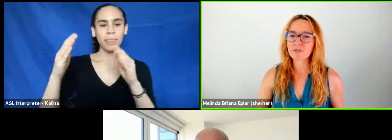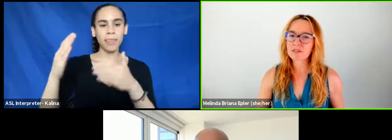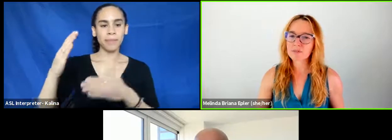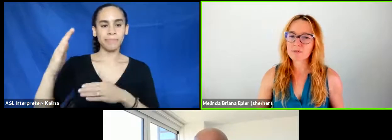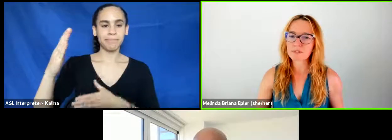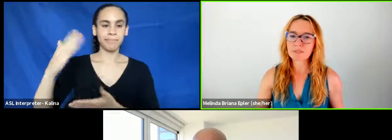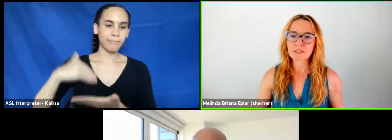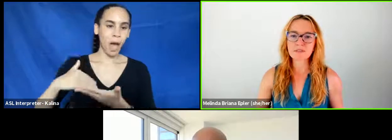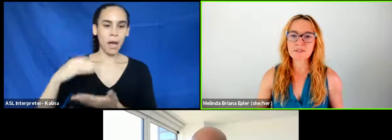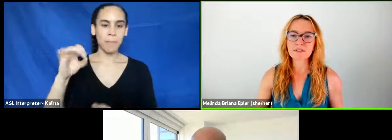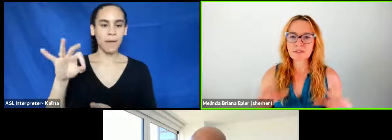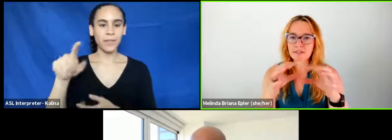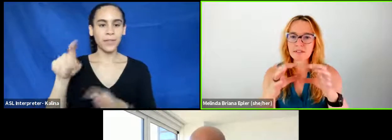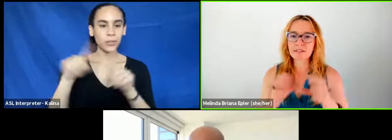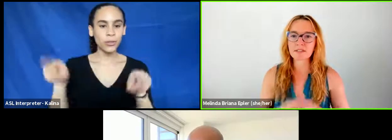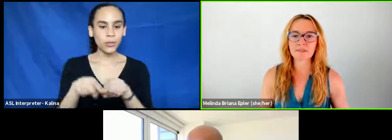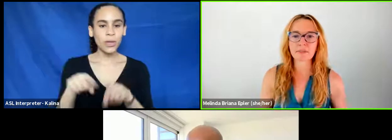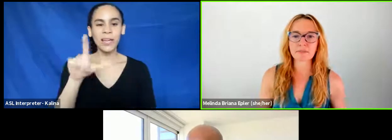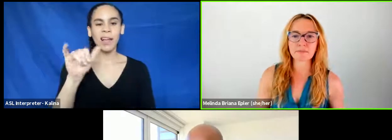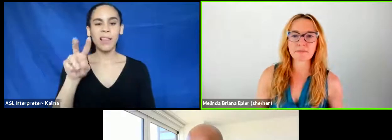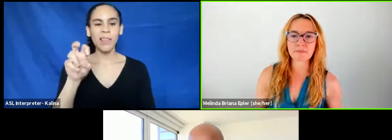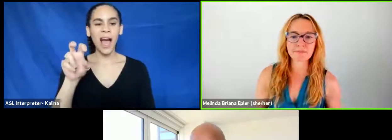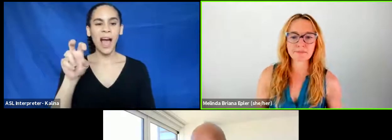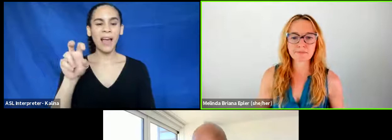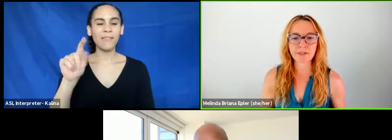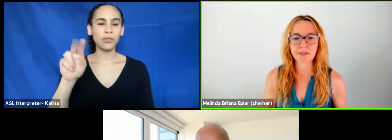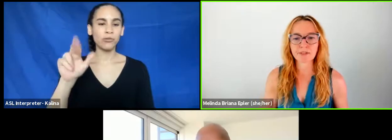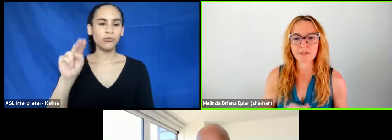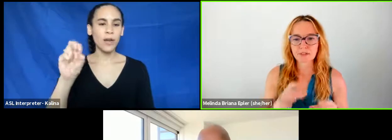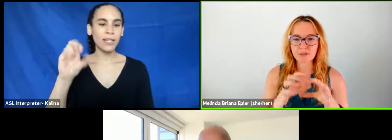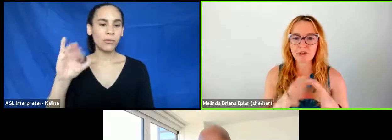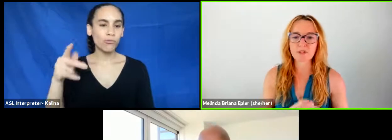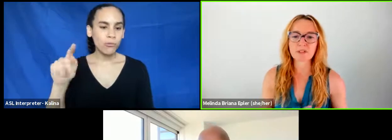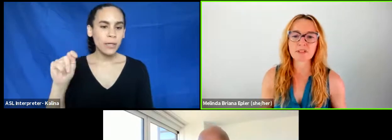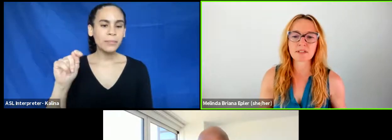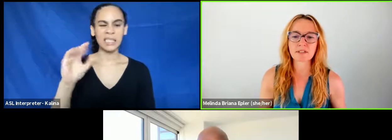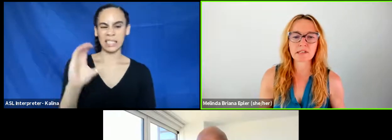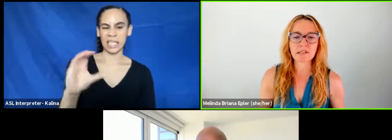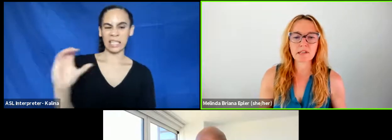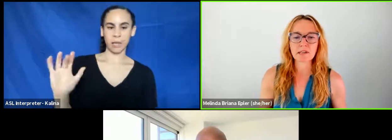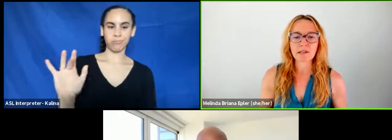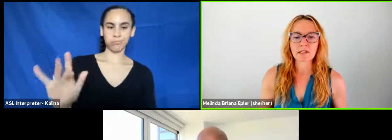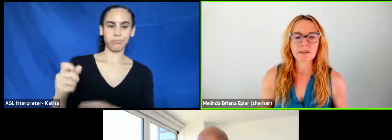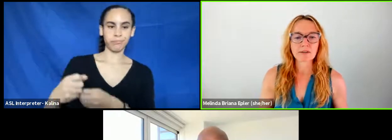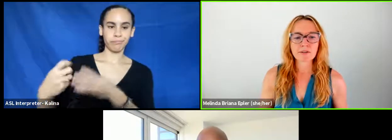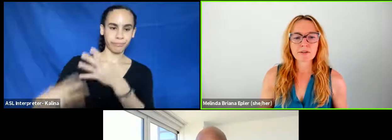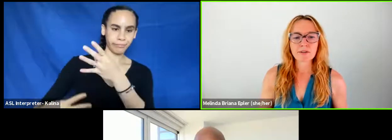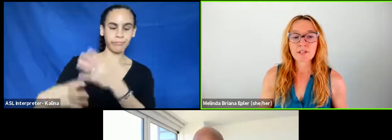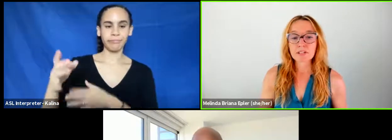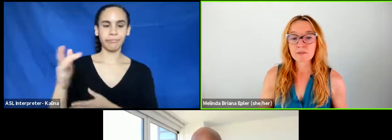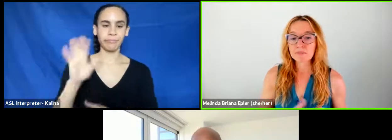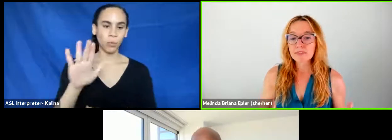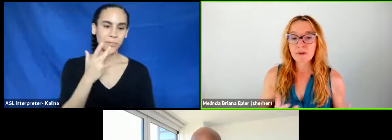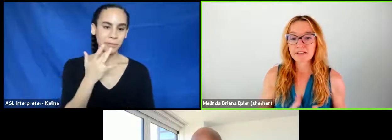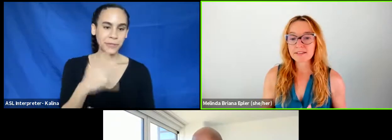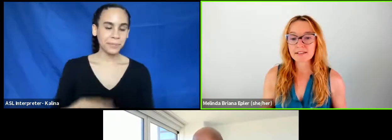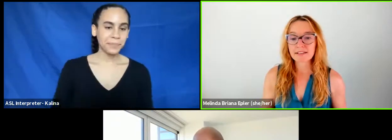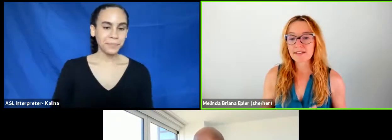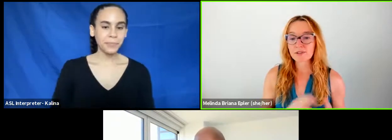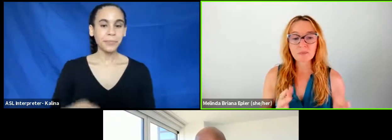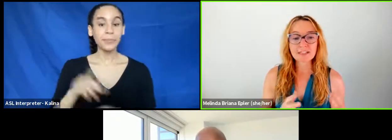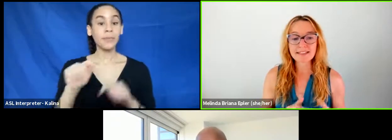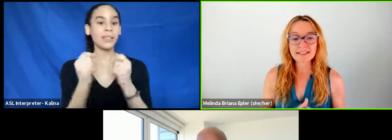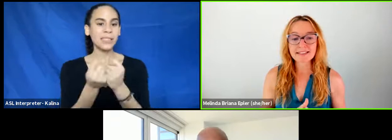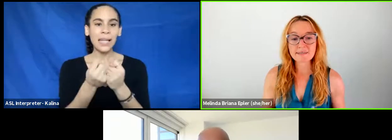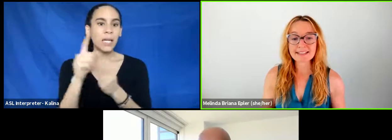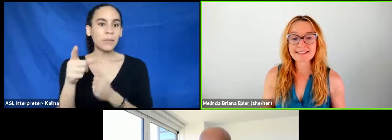live transcript, I believe, and a little CC closed captioning sign. Our team is behind the scenes